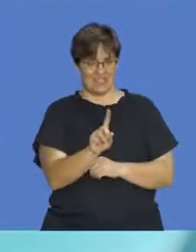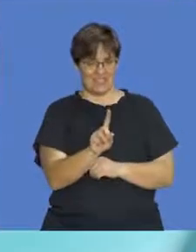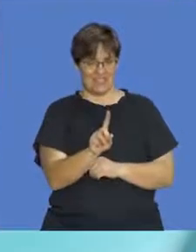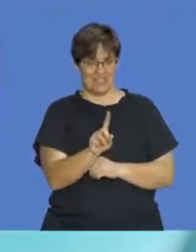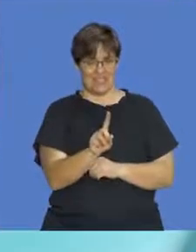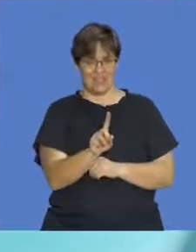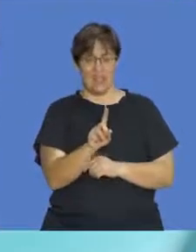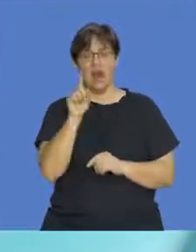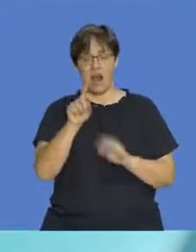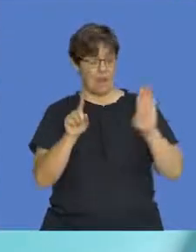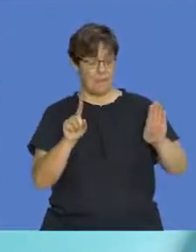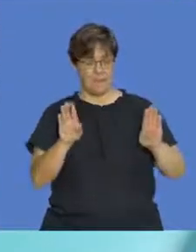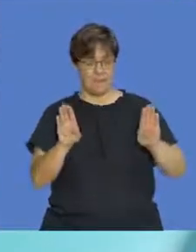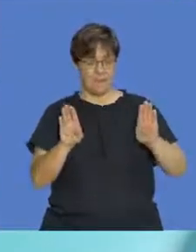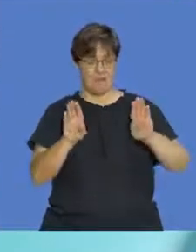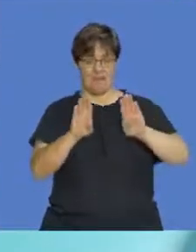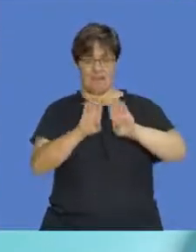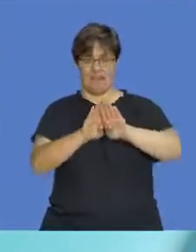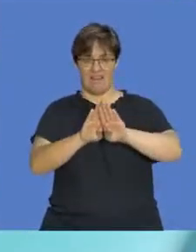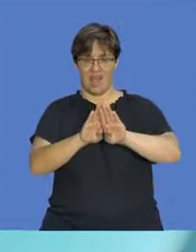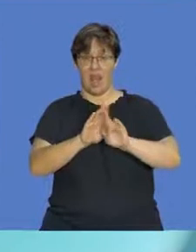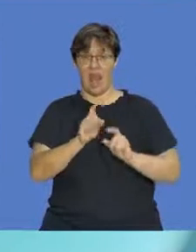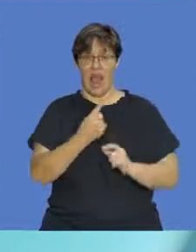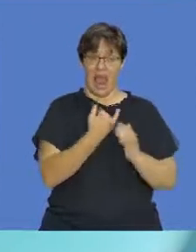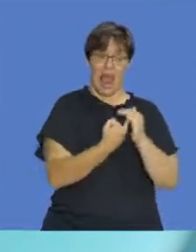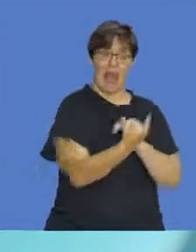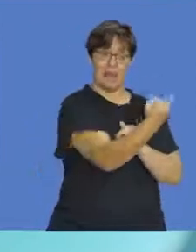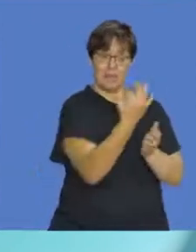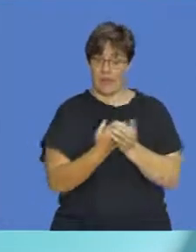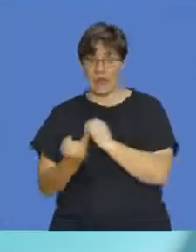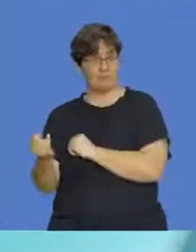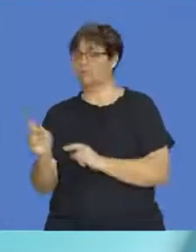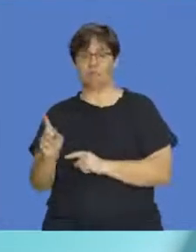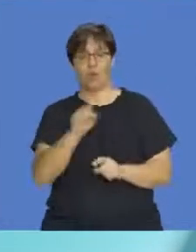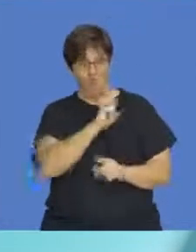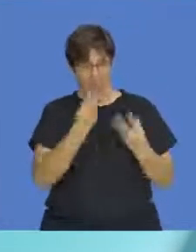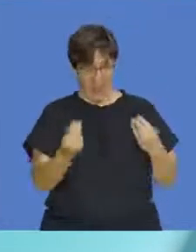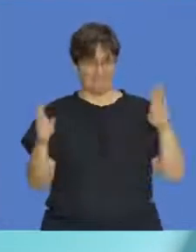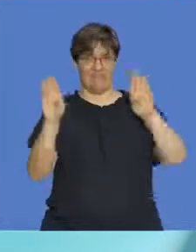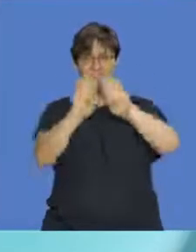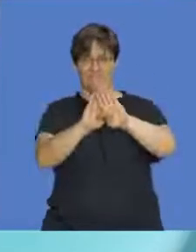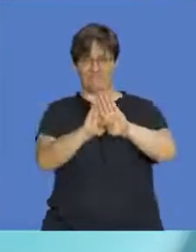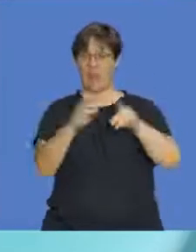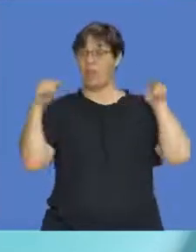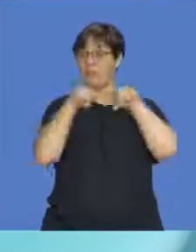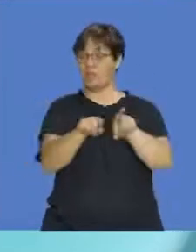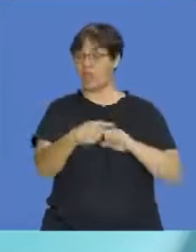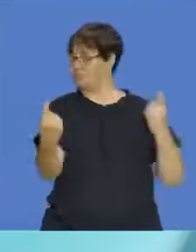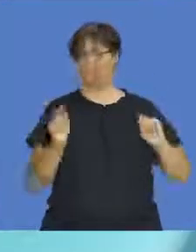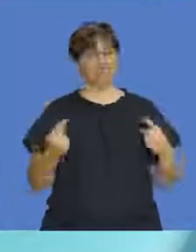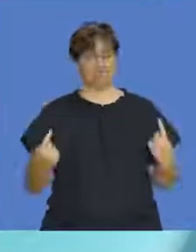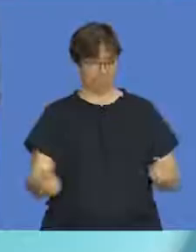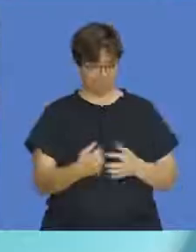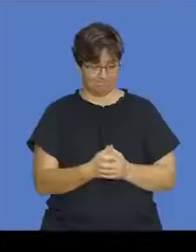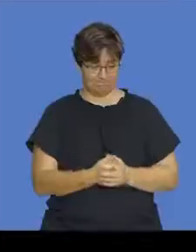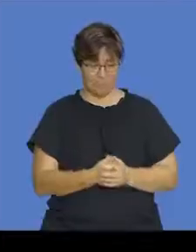situation where the 2 sets are not mutually exclusive because there's an intersection. So what are we going to do? If